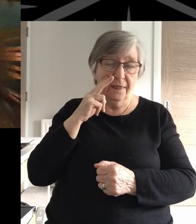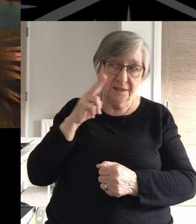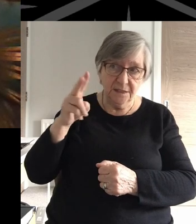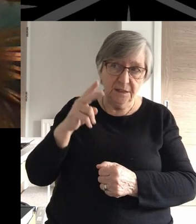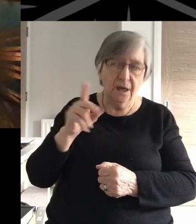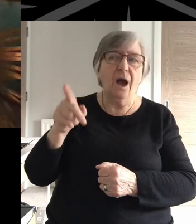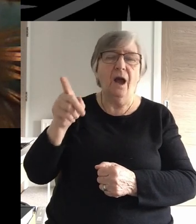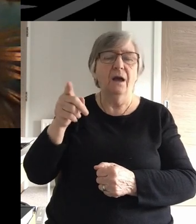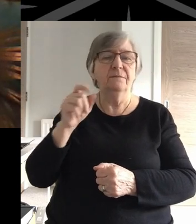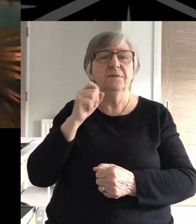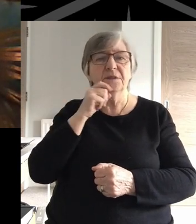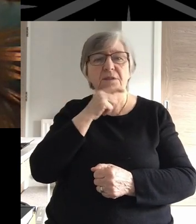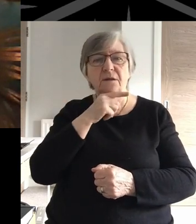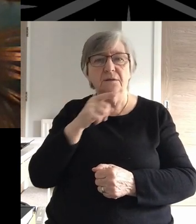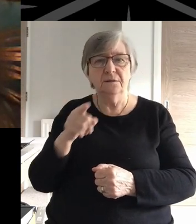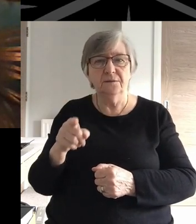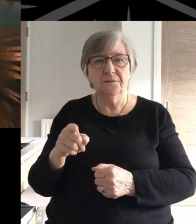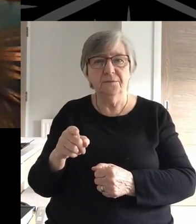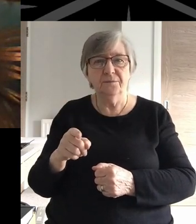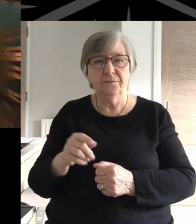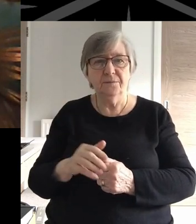when they see him.